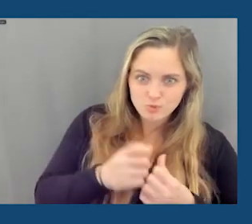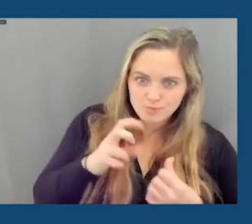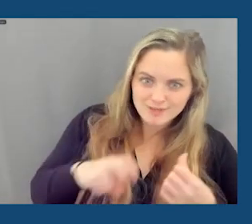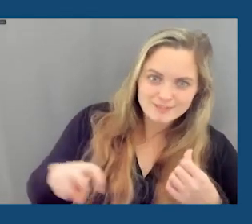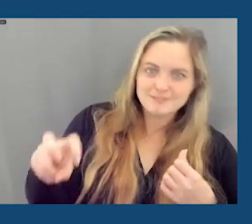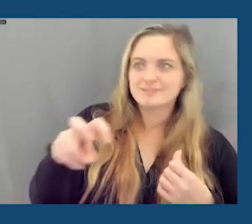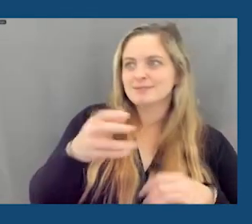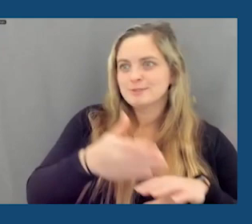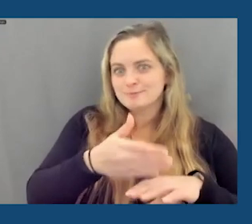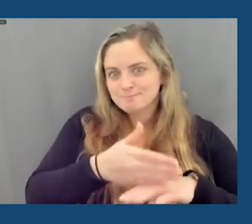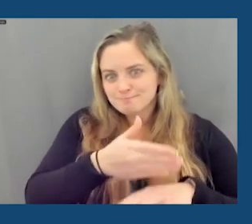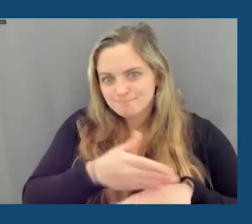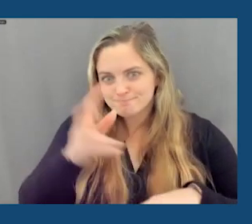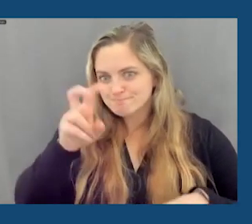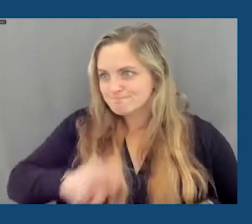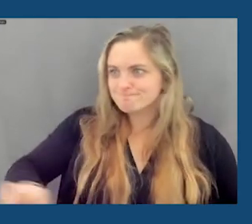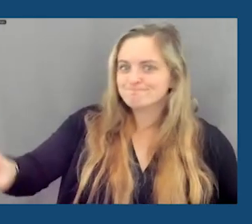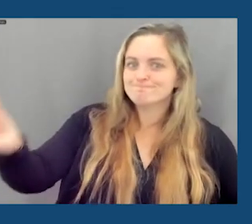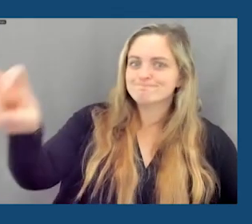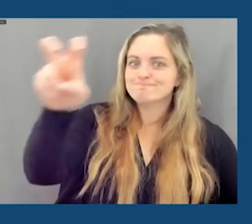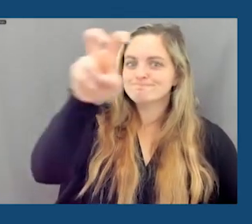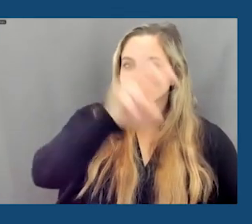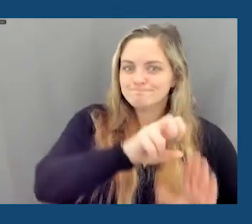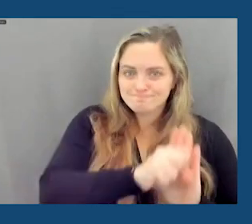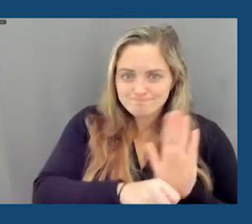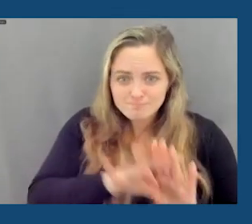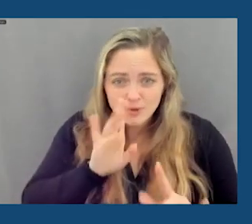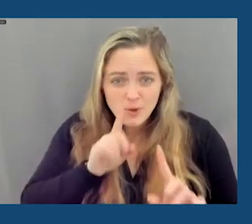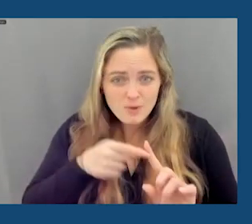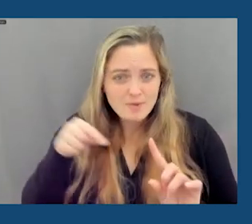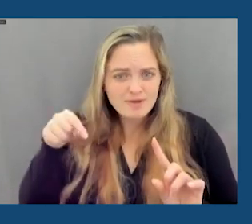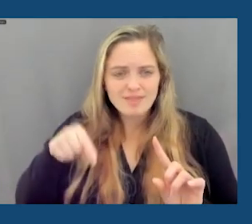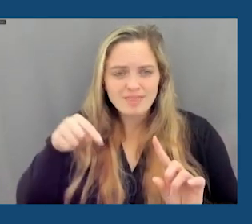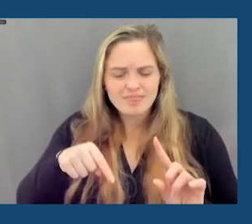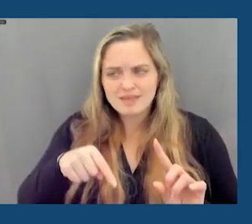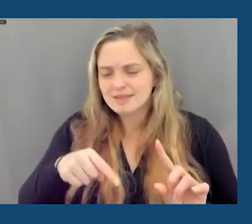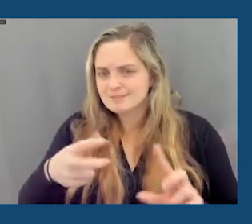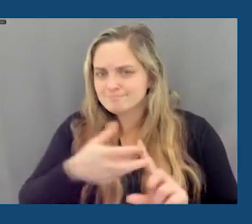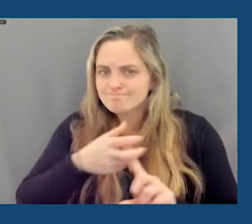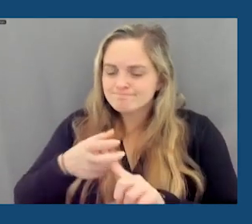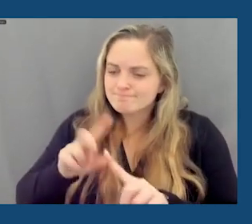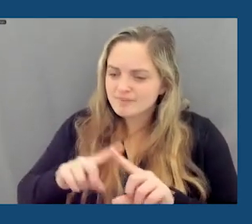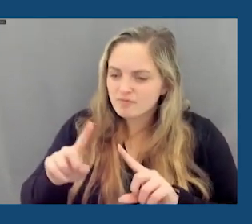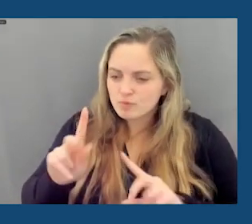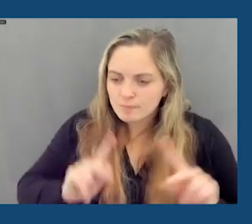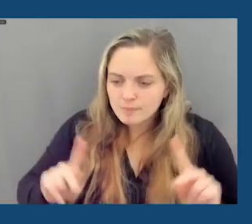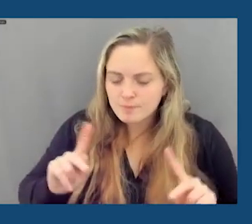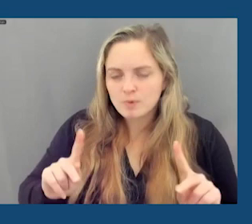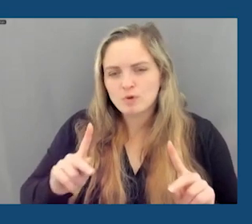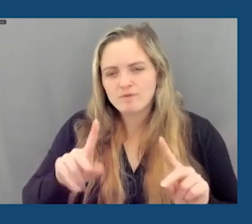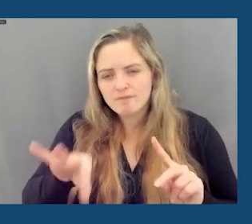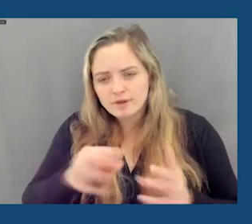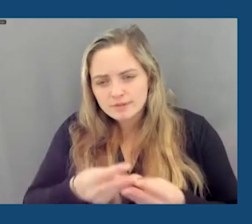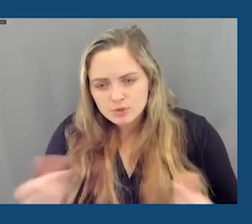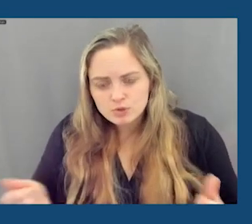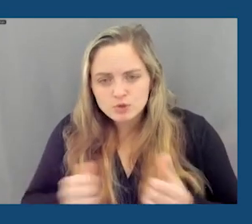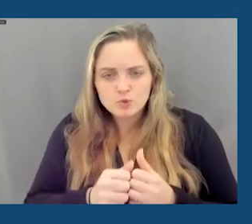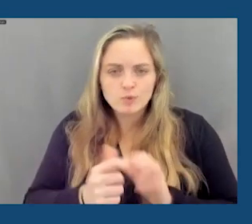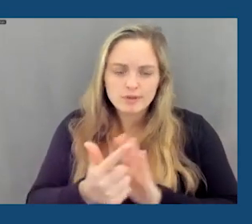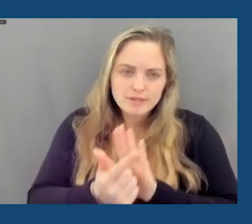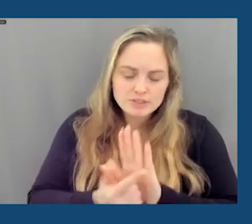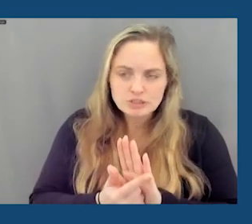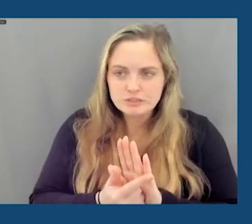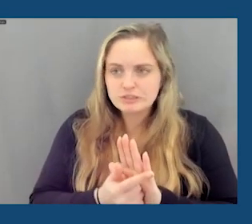We've gone all over the state talking about this, convening people, trying to find solutions with the legislature,